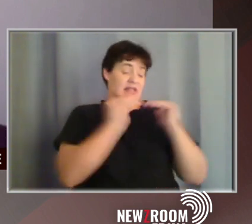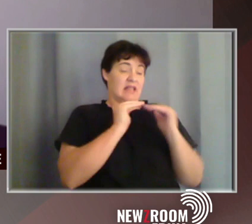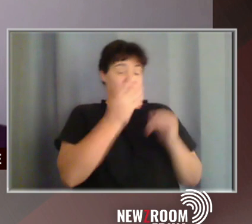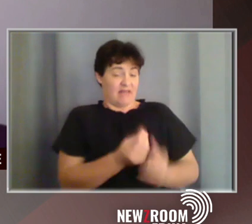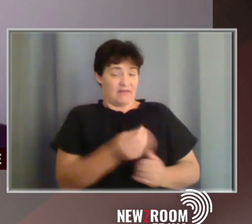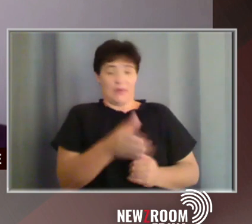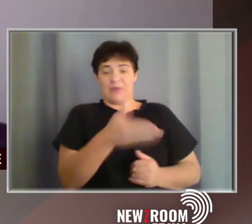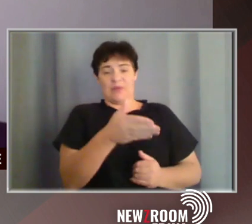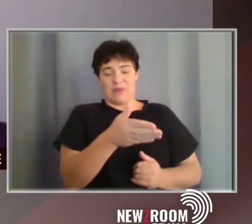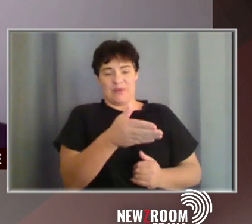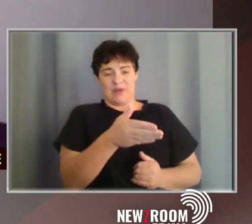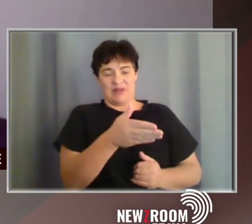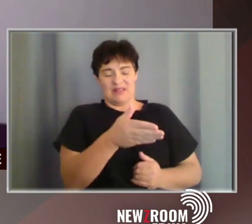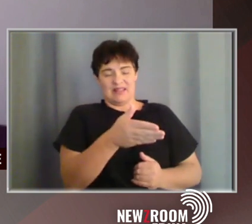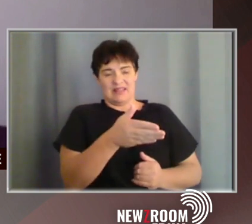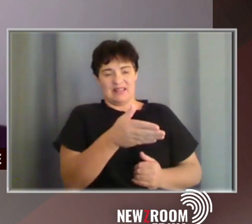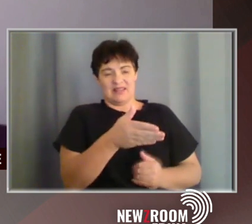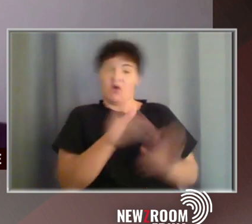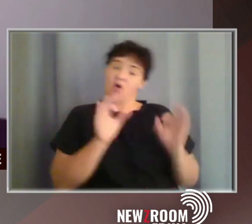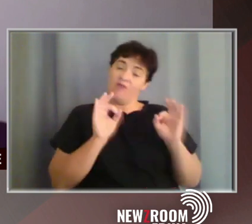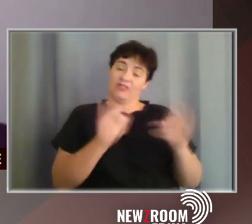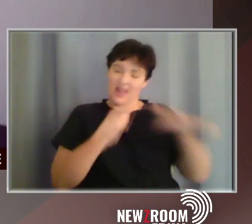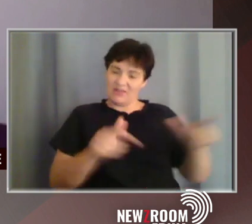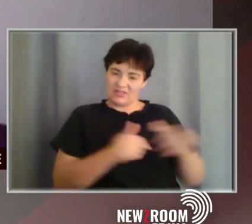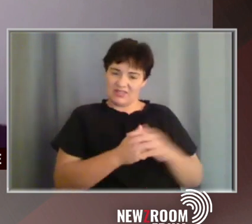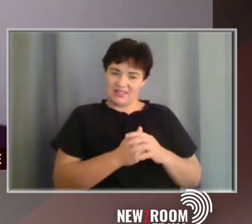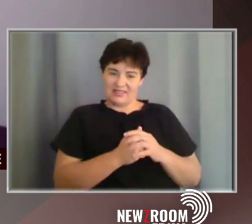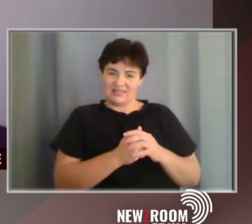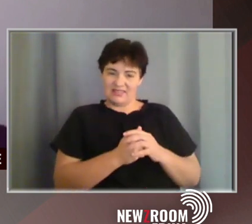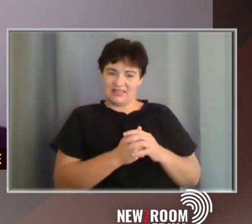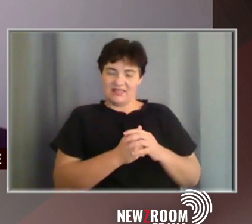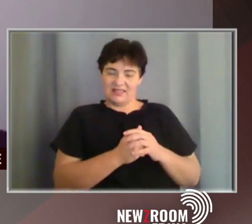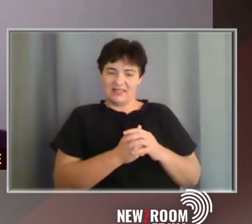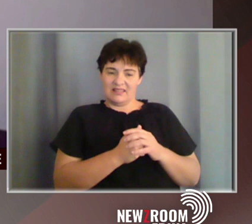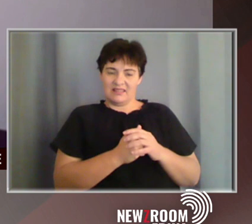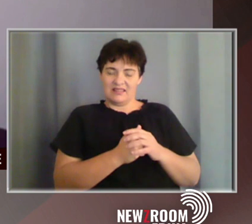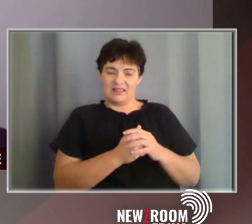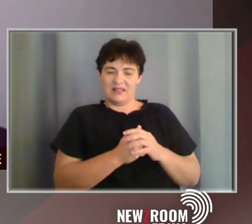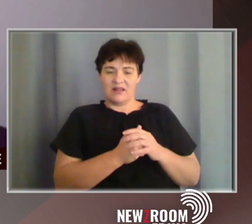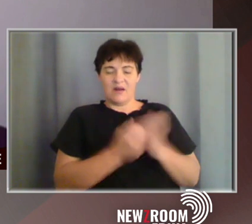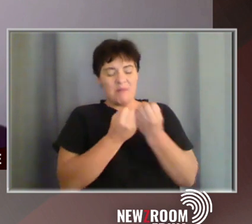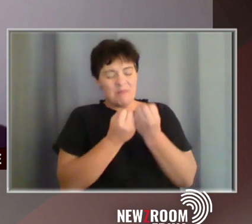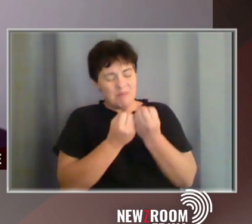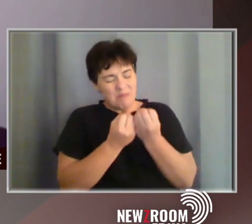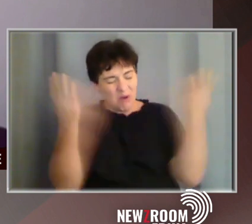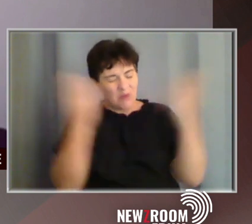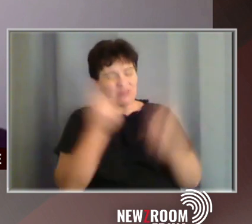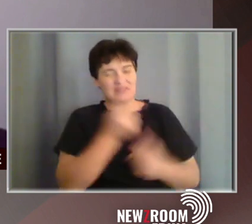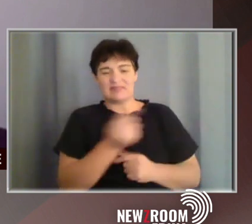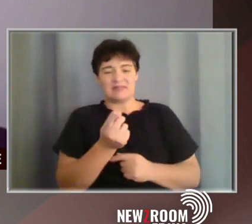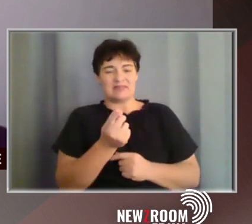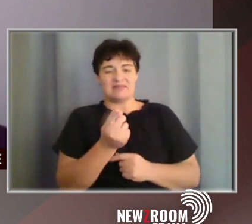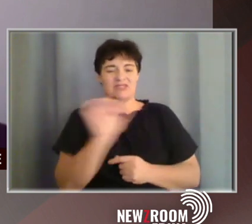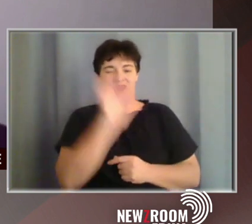as an official language, therefore, a majority of people of South